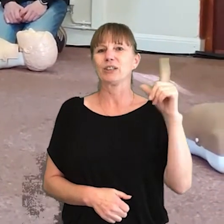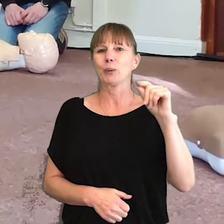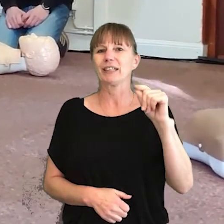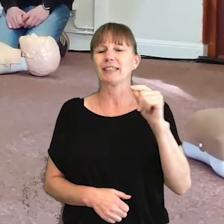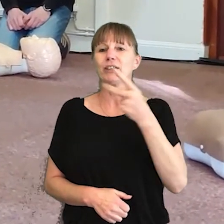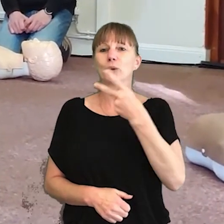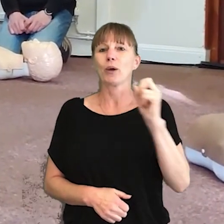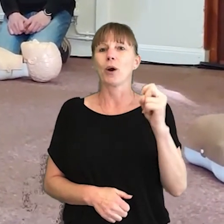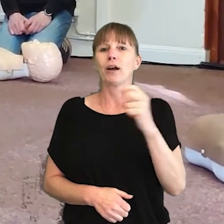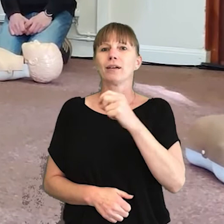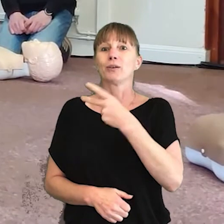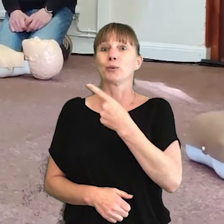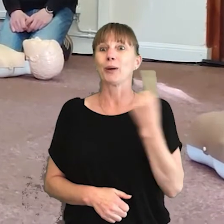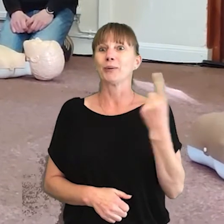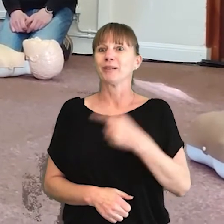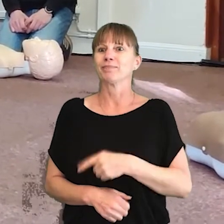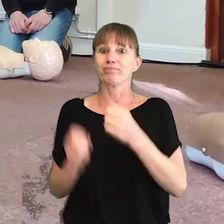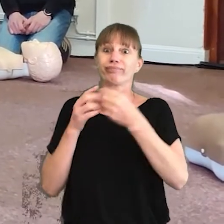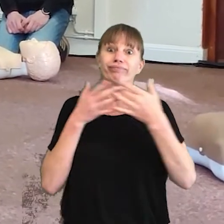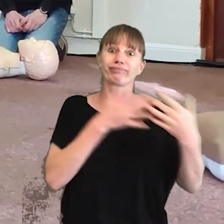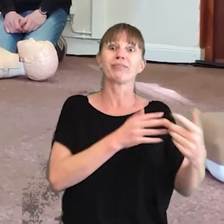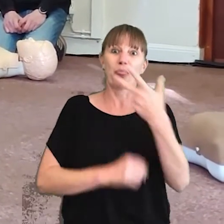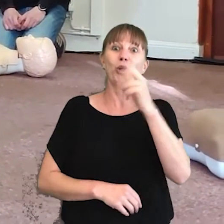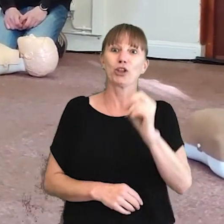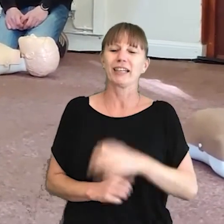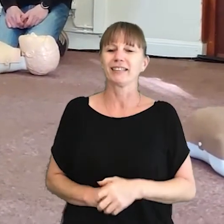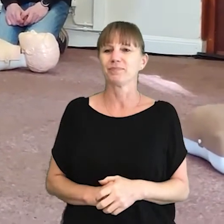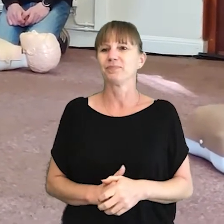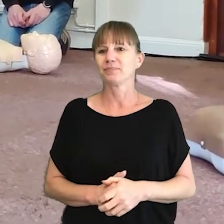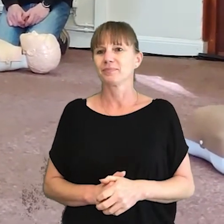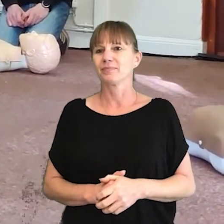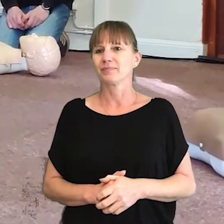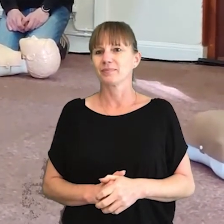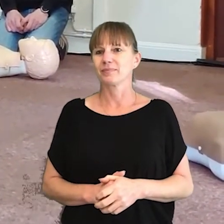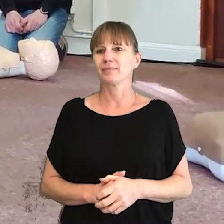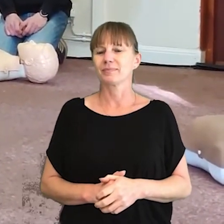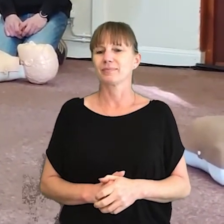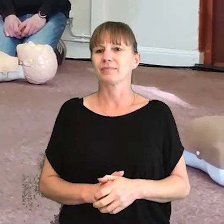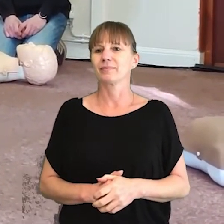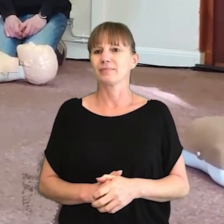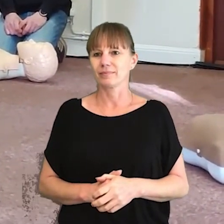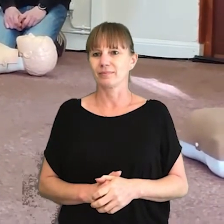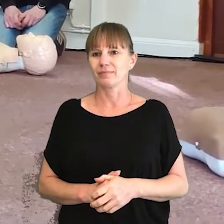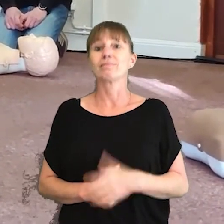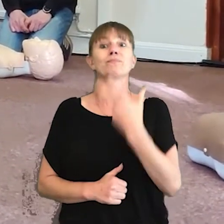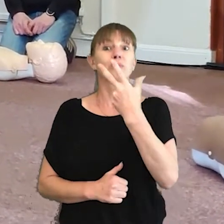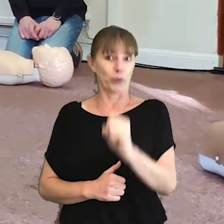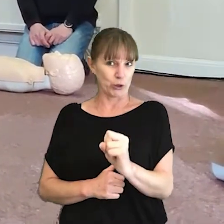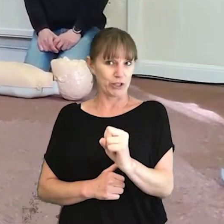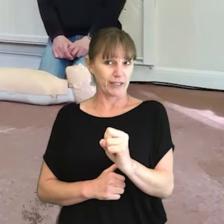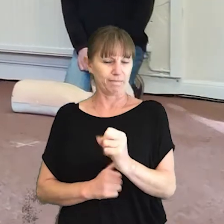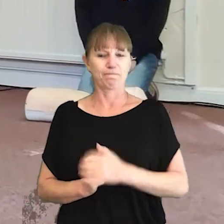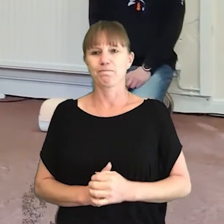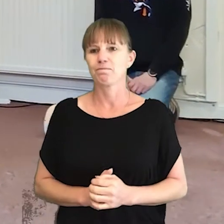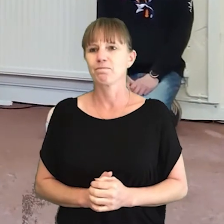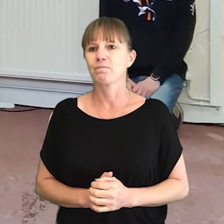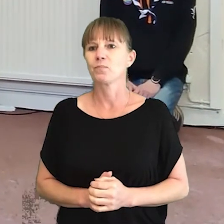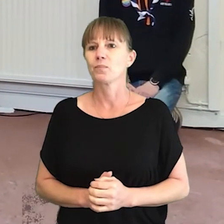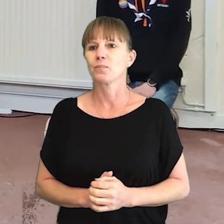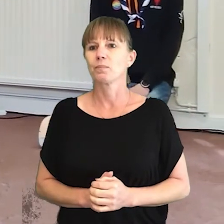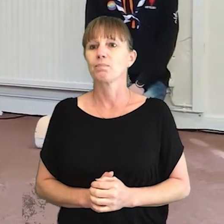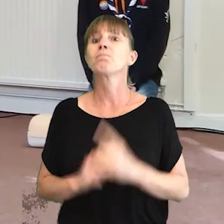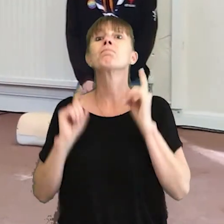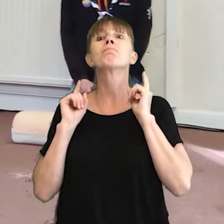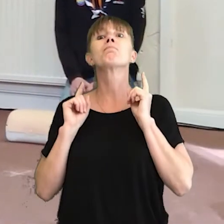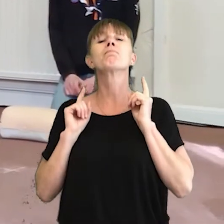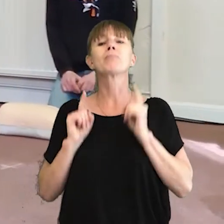19, 20, 21, 22, 23, 24, 25, 27, 28, 29, 30. Okay? That